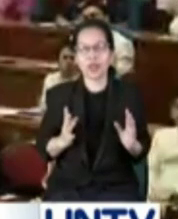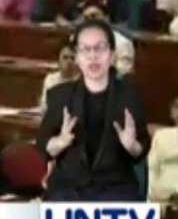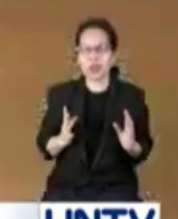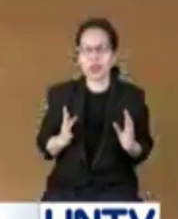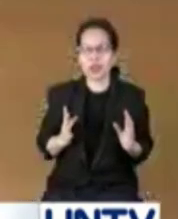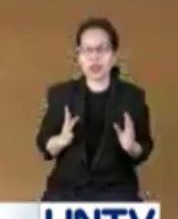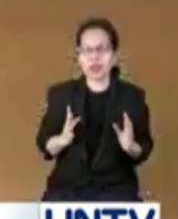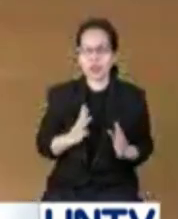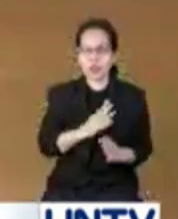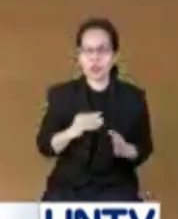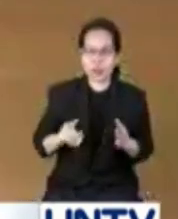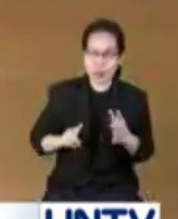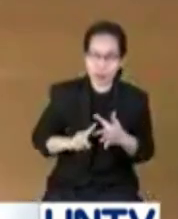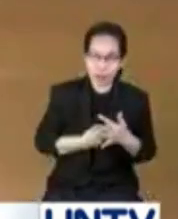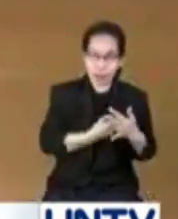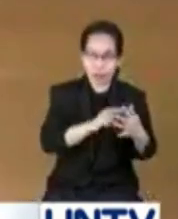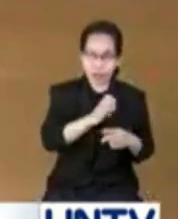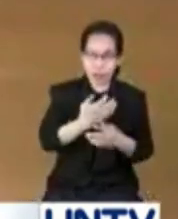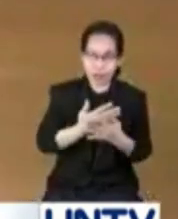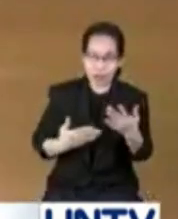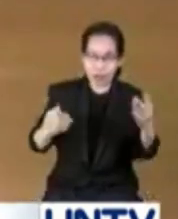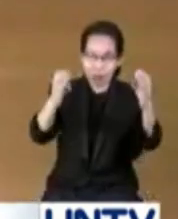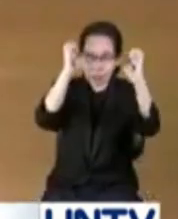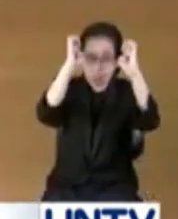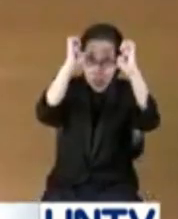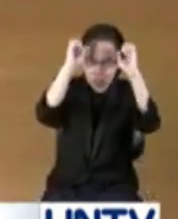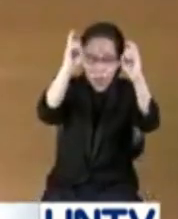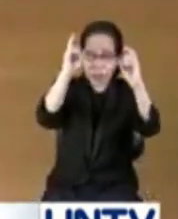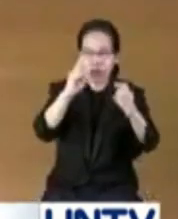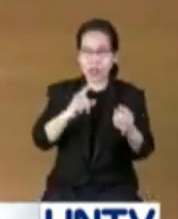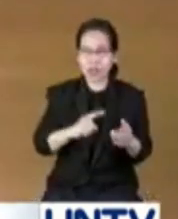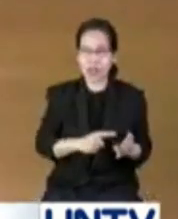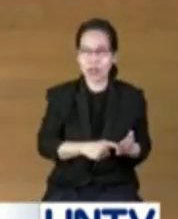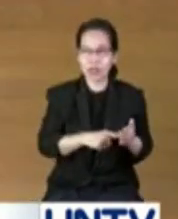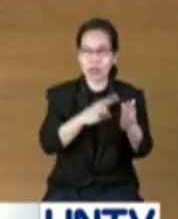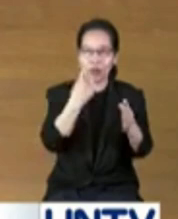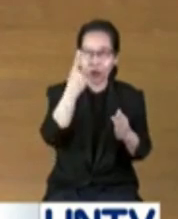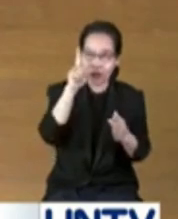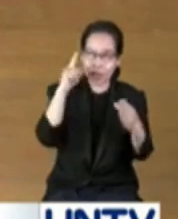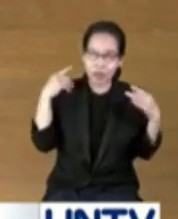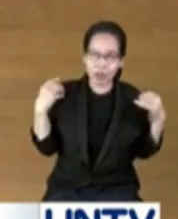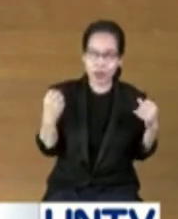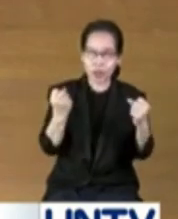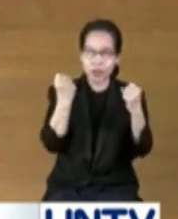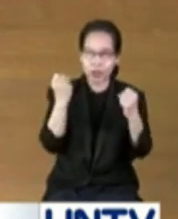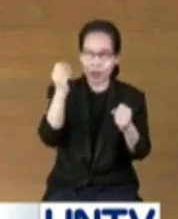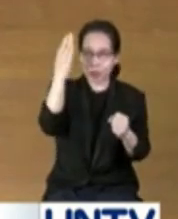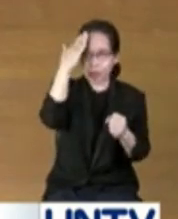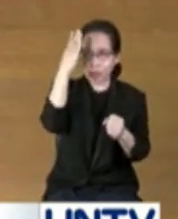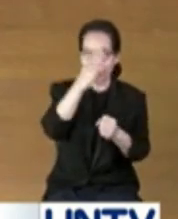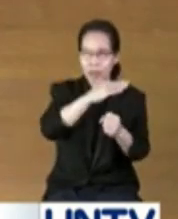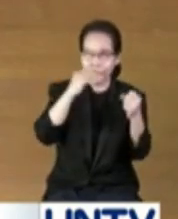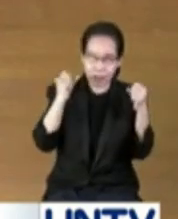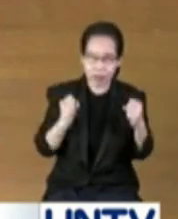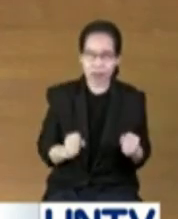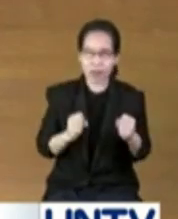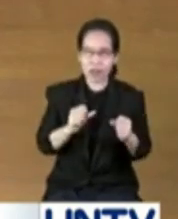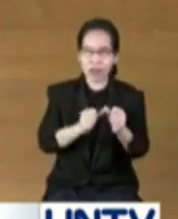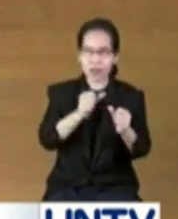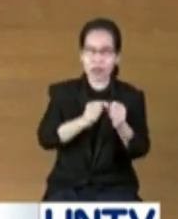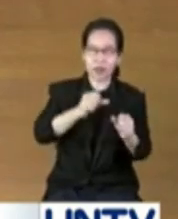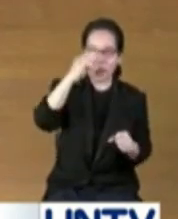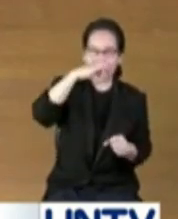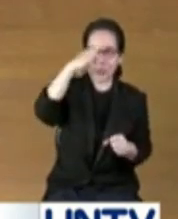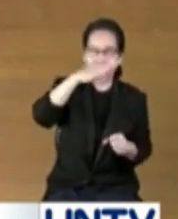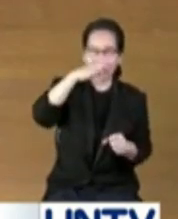Nagsisimula ang lahat sa edukasyon. Ito ay para palakasin ang isip at kakayahan ng bawat Pilipino.